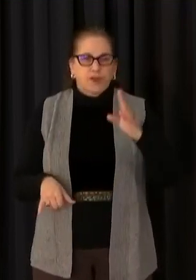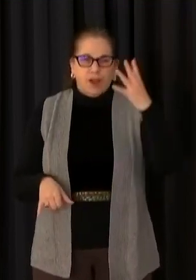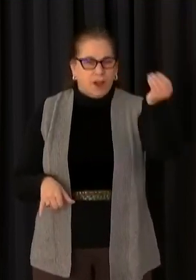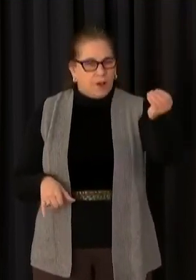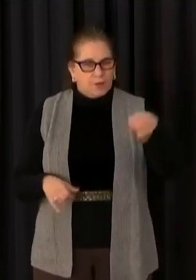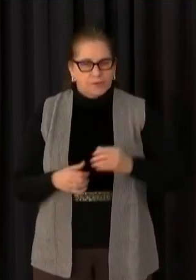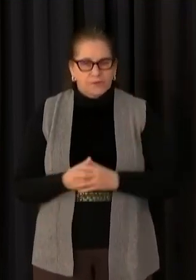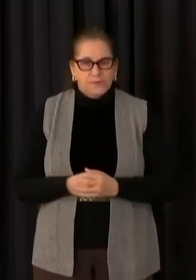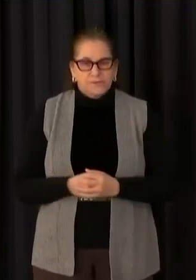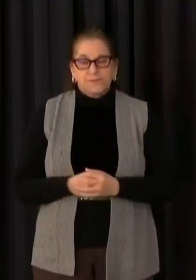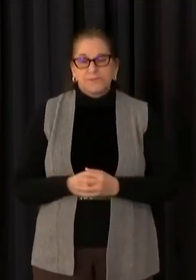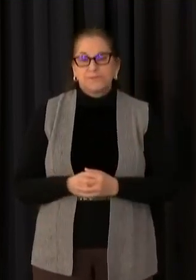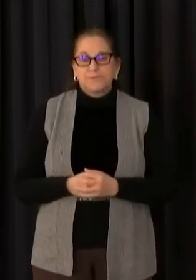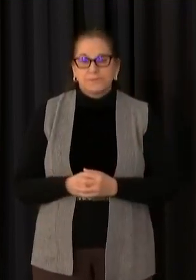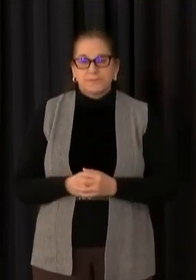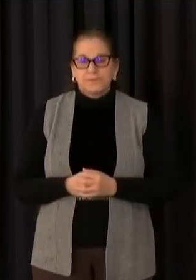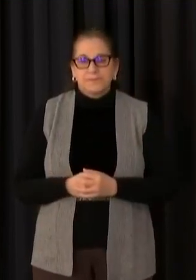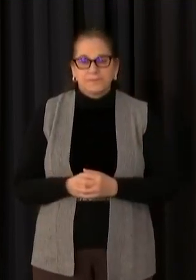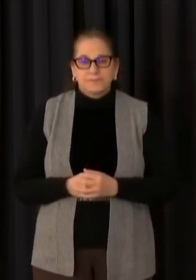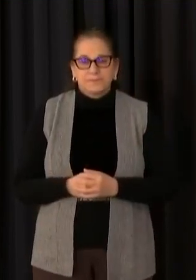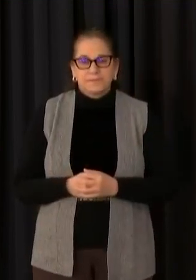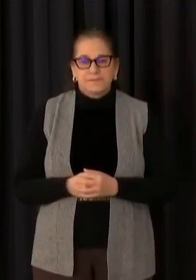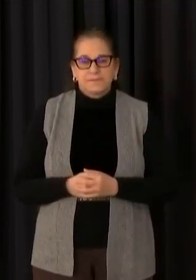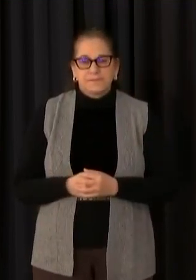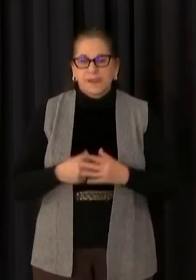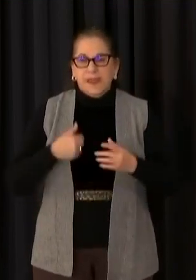in the same day. We cannot